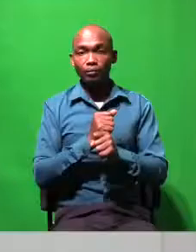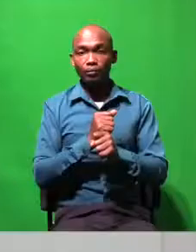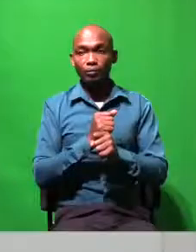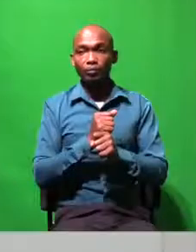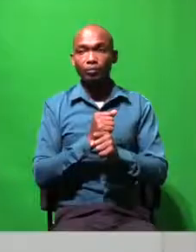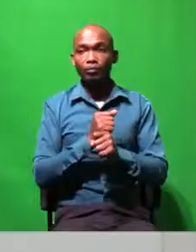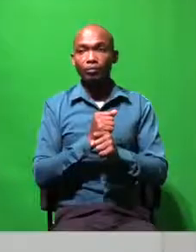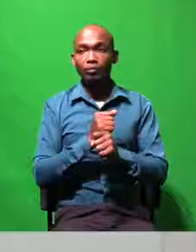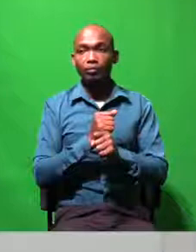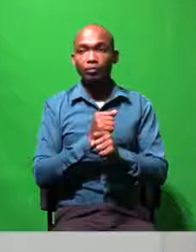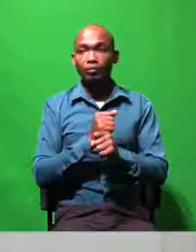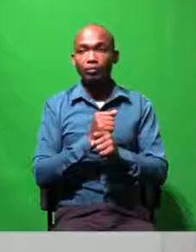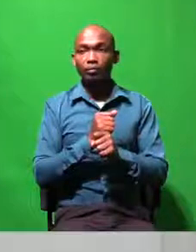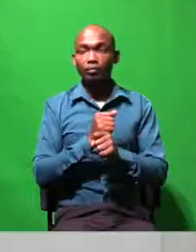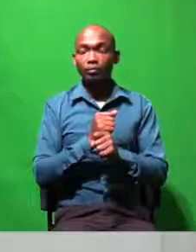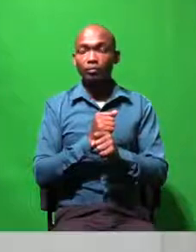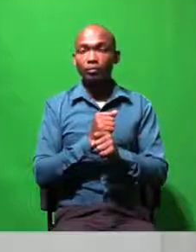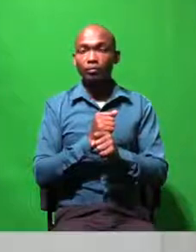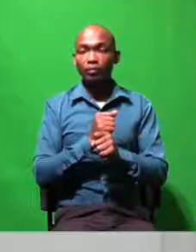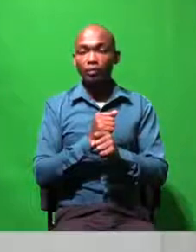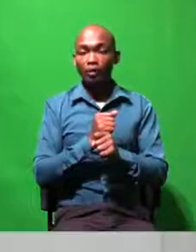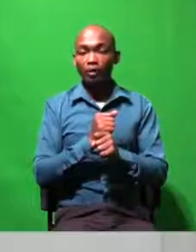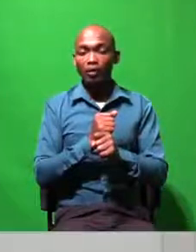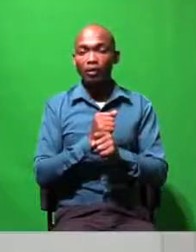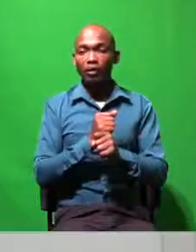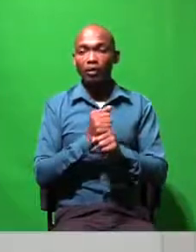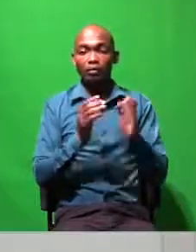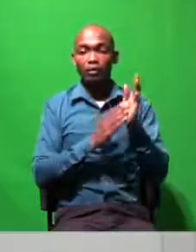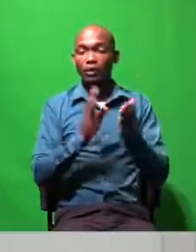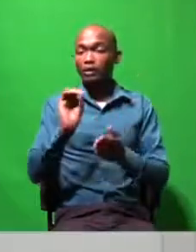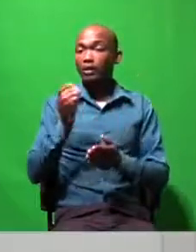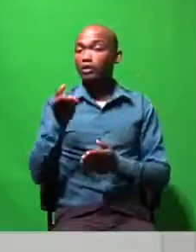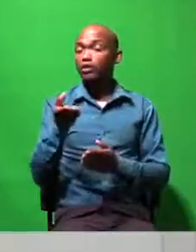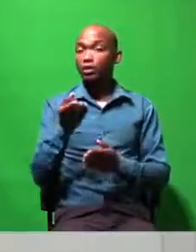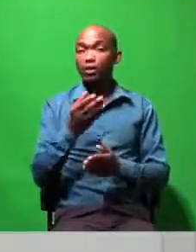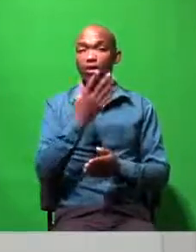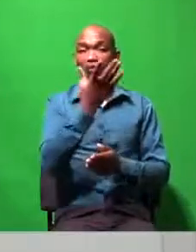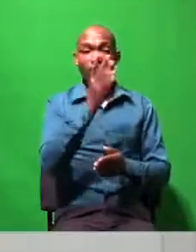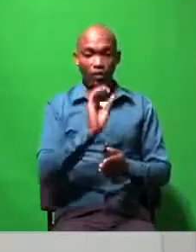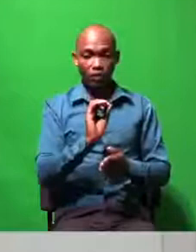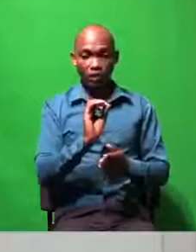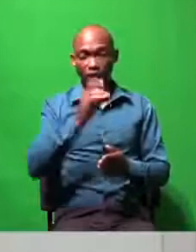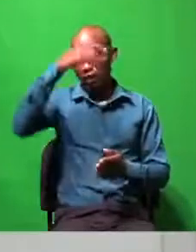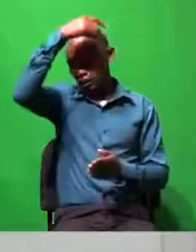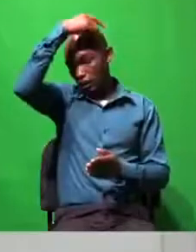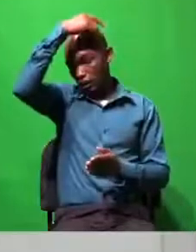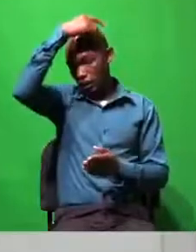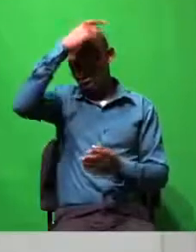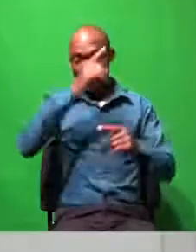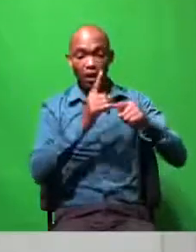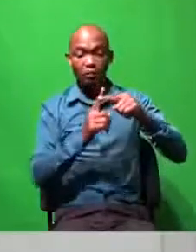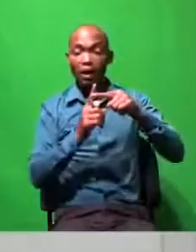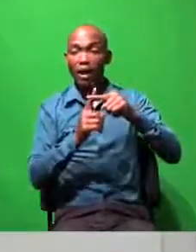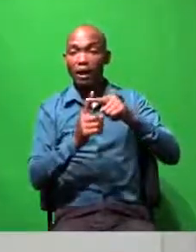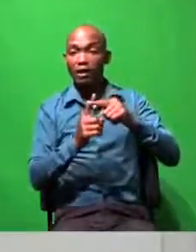are complementary angles. Thus, 50 degrees